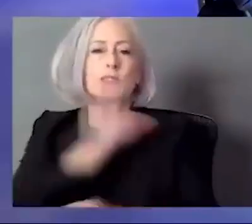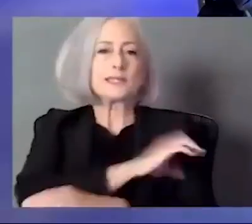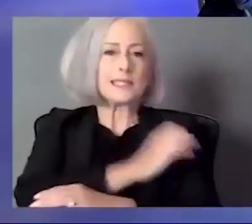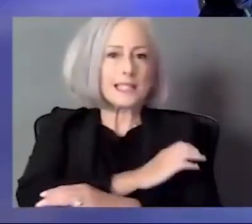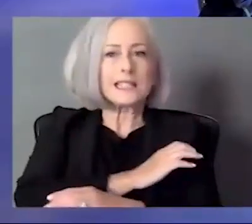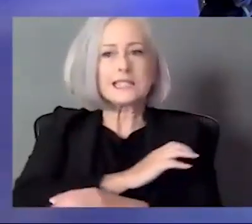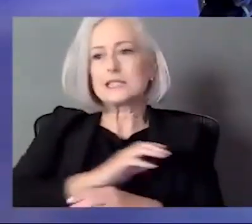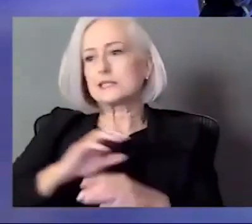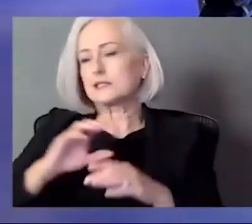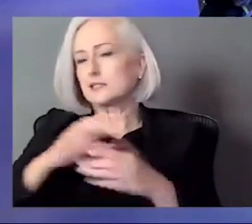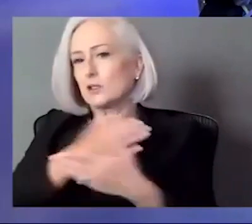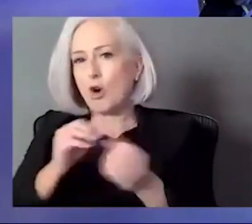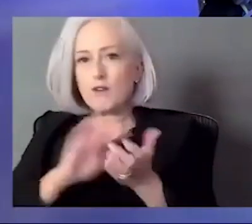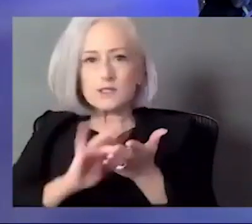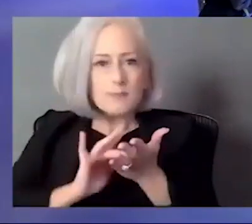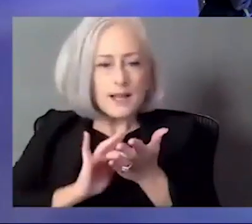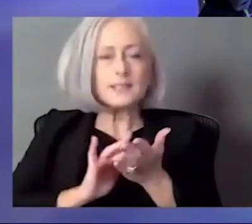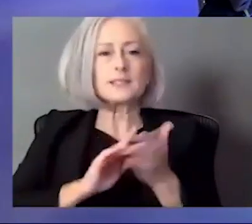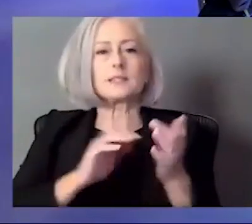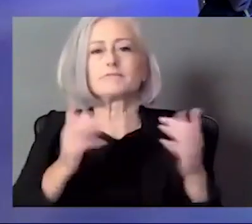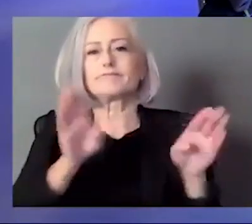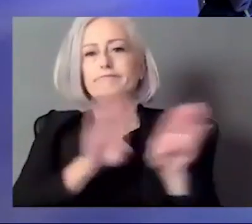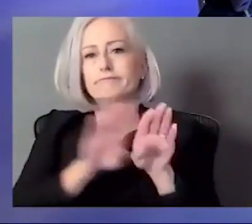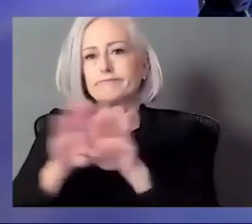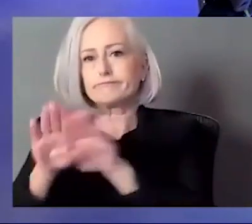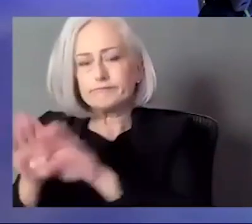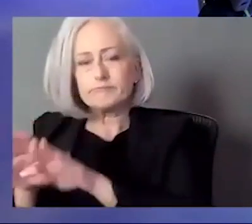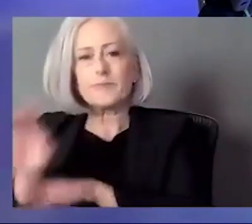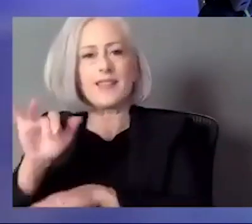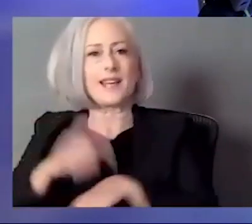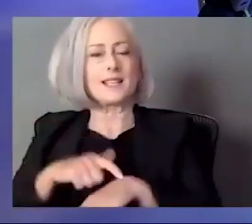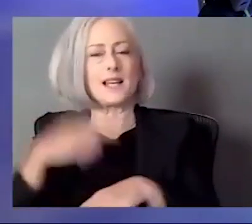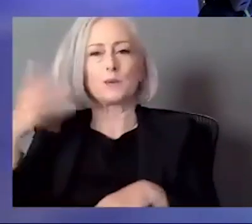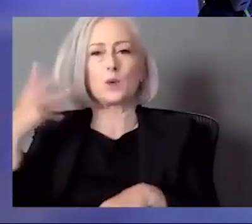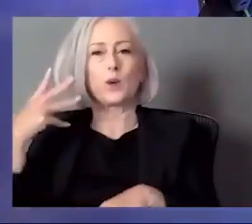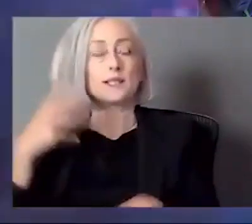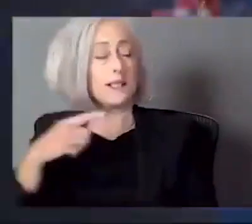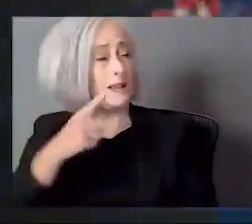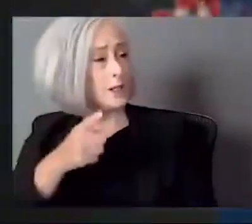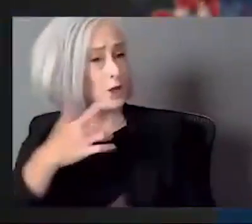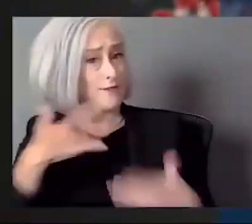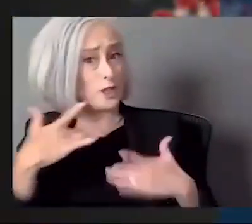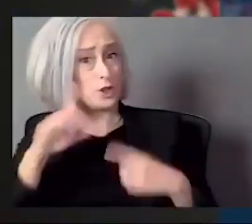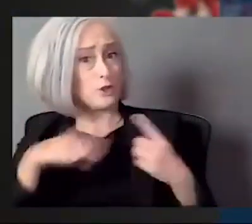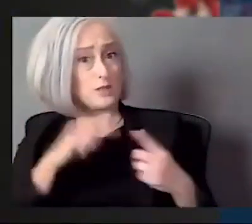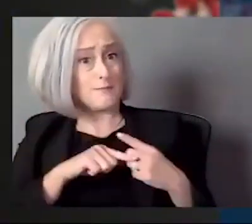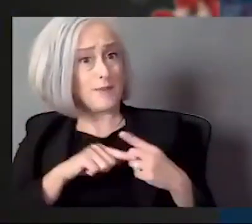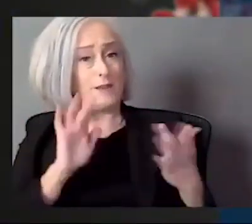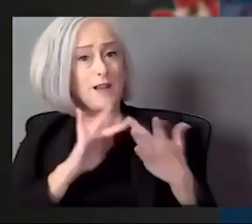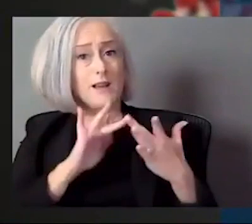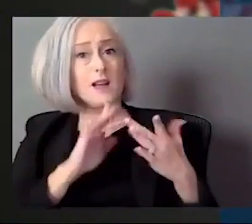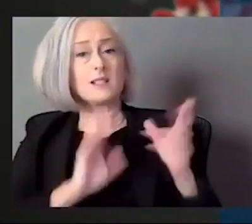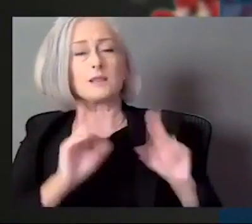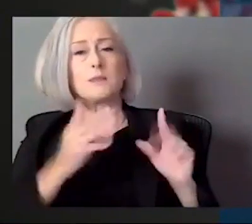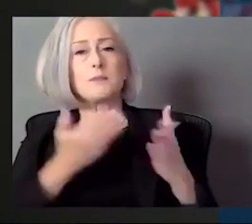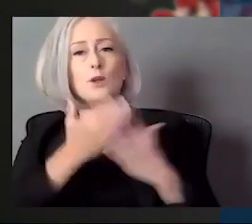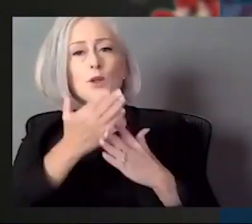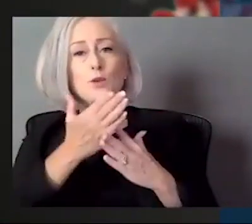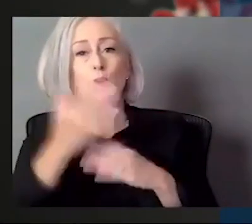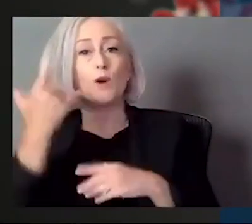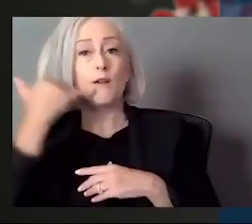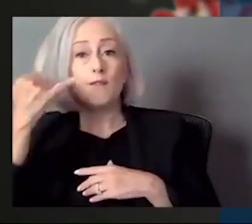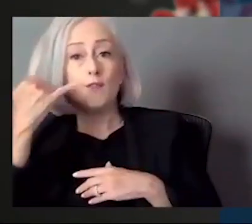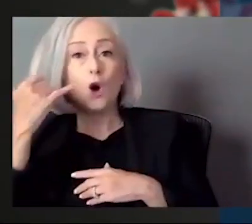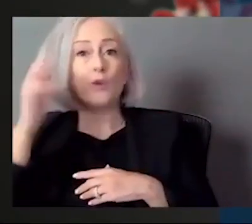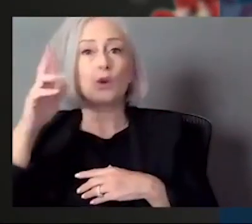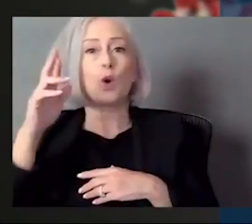did you have any reservations, though, about reaching the community in that way, doing it over the phone and then eventually on camera? How